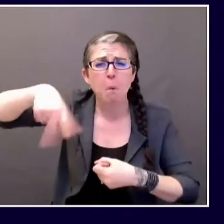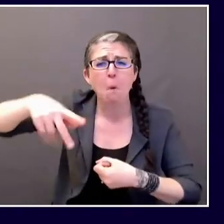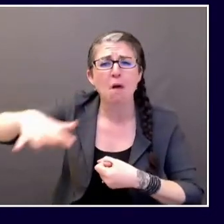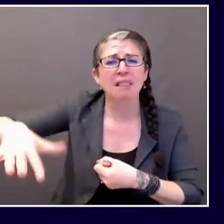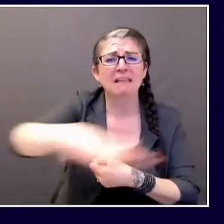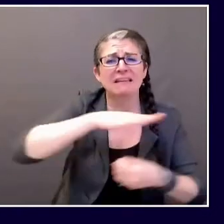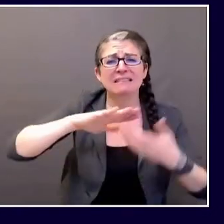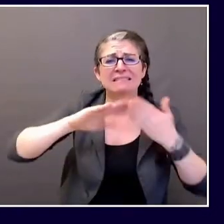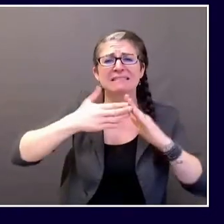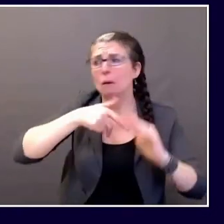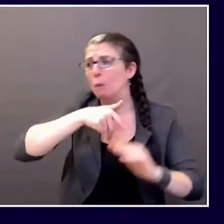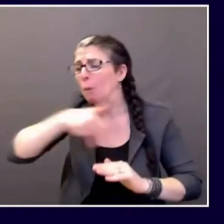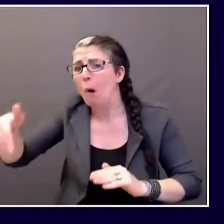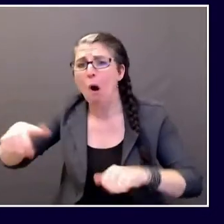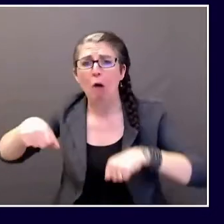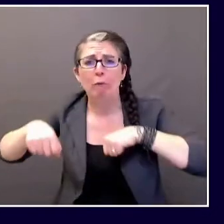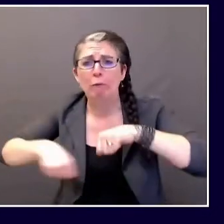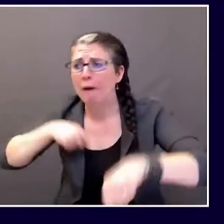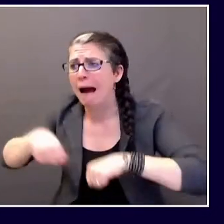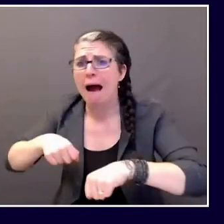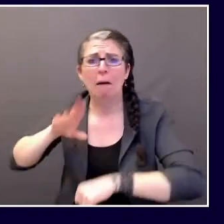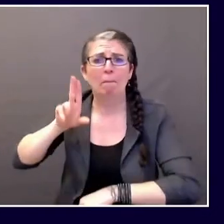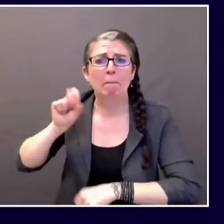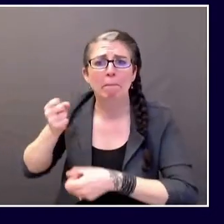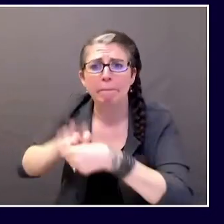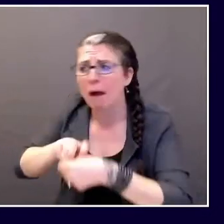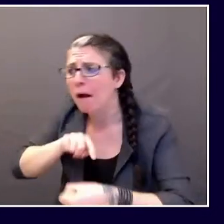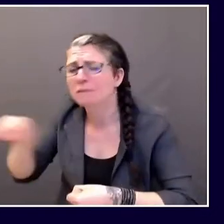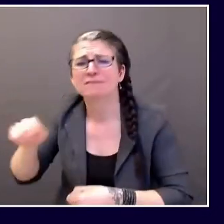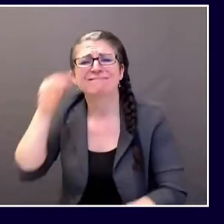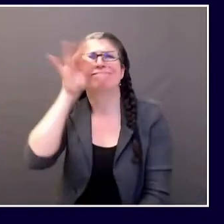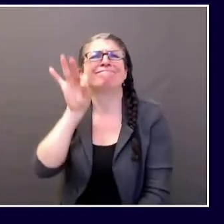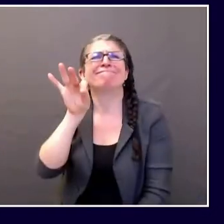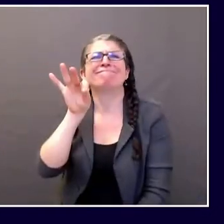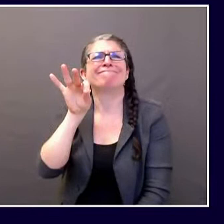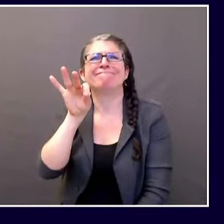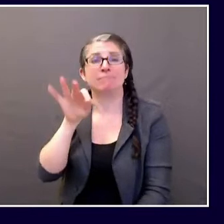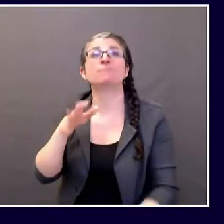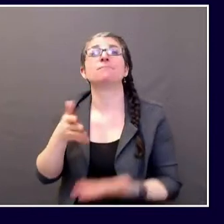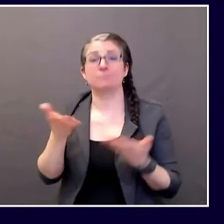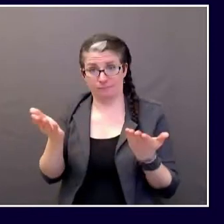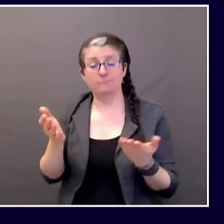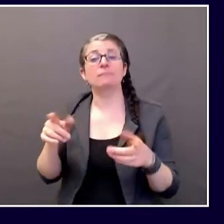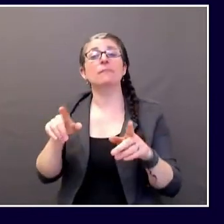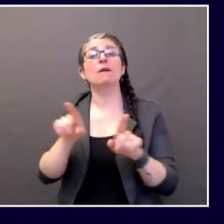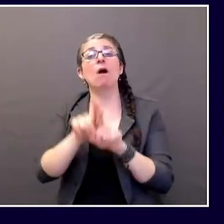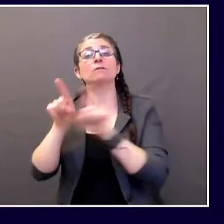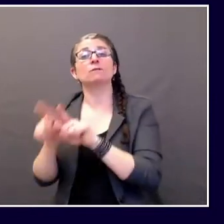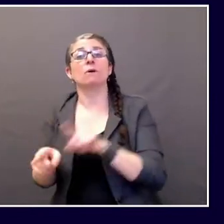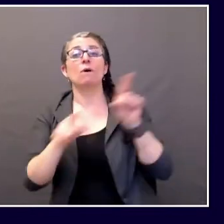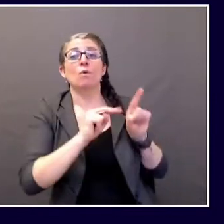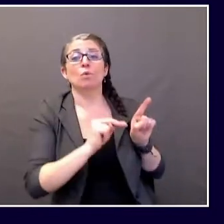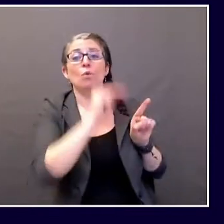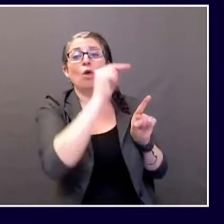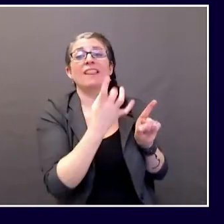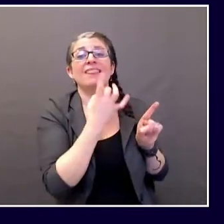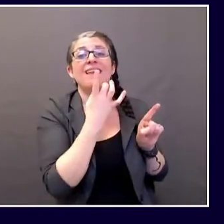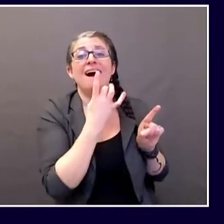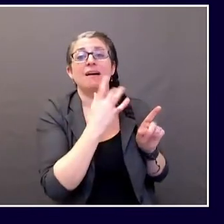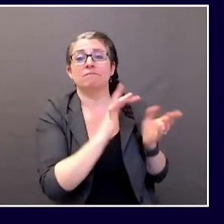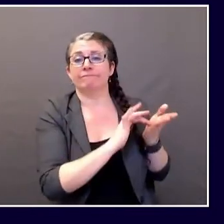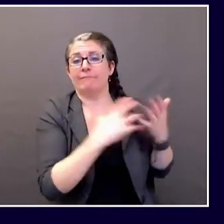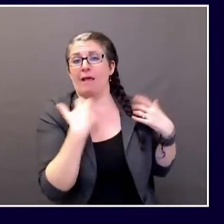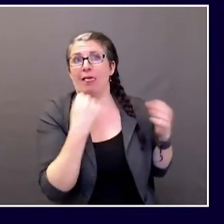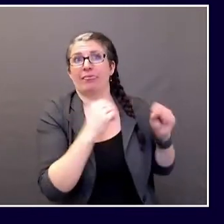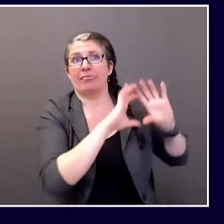cultural brokers to make it welcoming and accessible to new Mainers. It is an exciting new option.